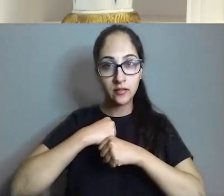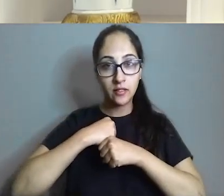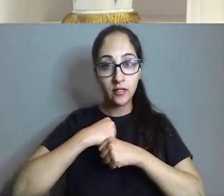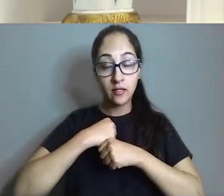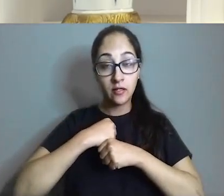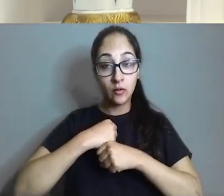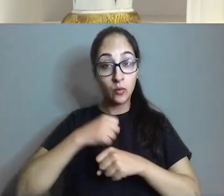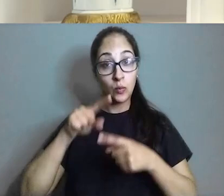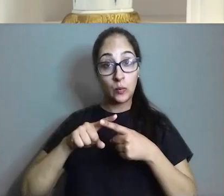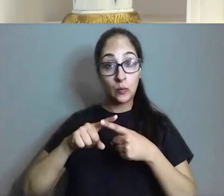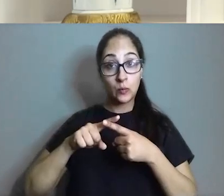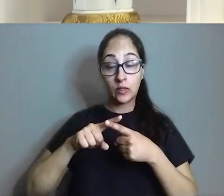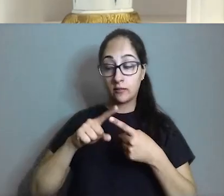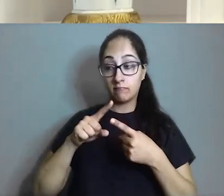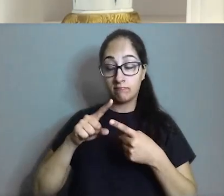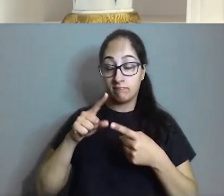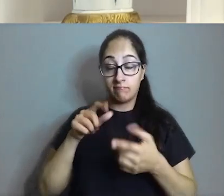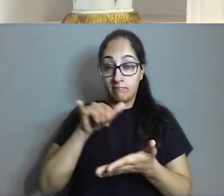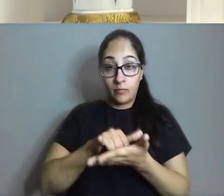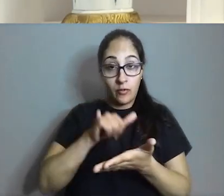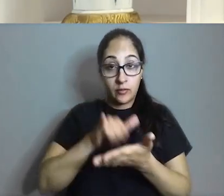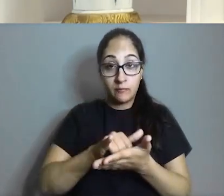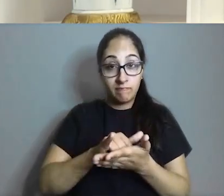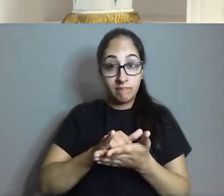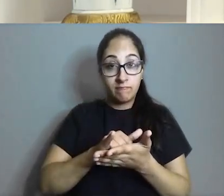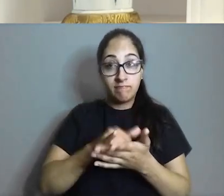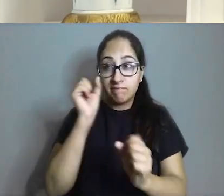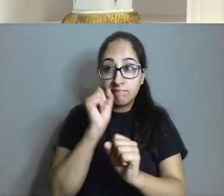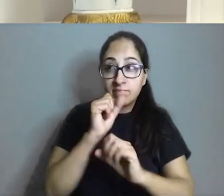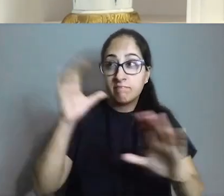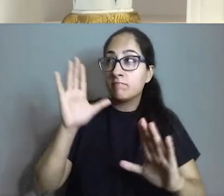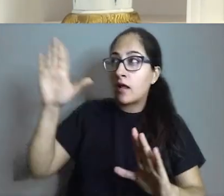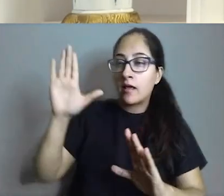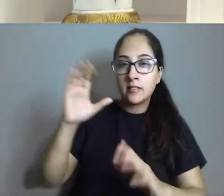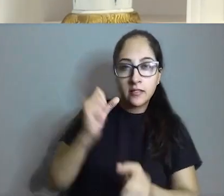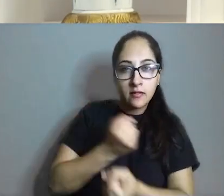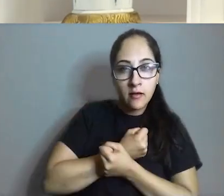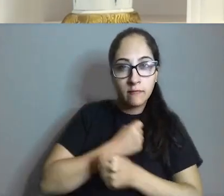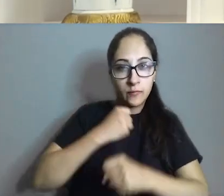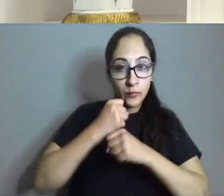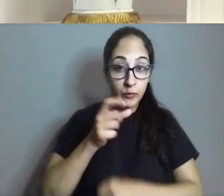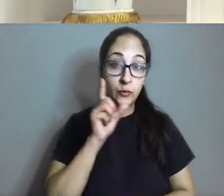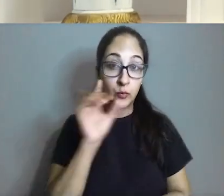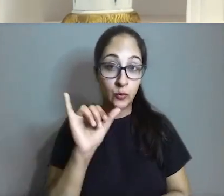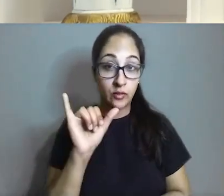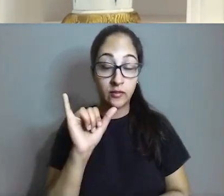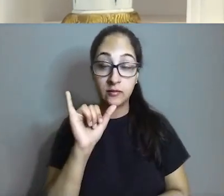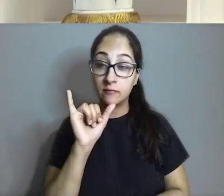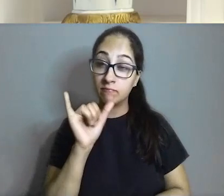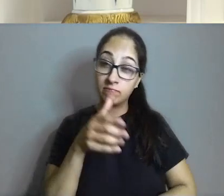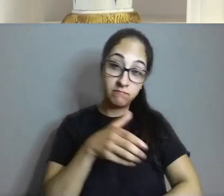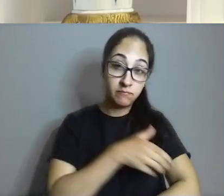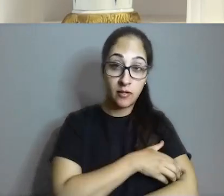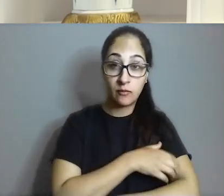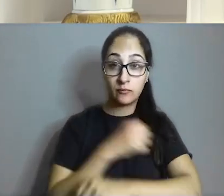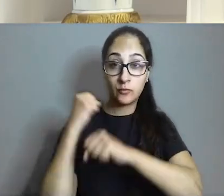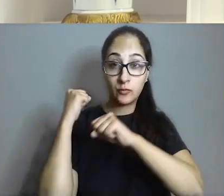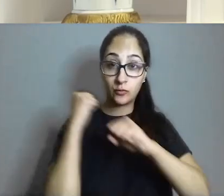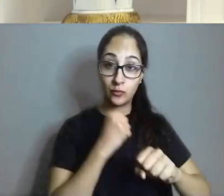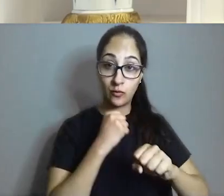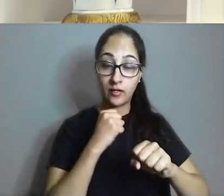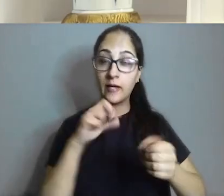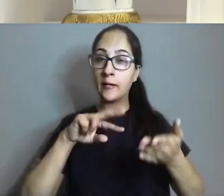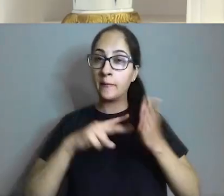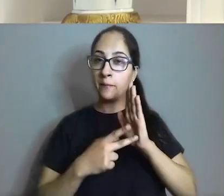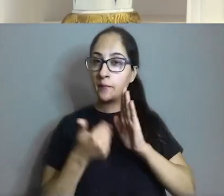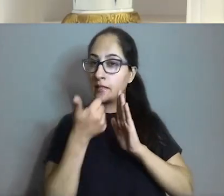imagine, to call on Him in difficulty and submit to His will. These are expressions of faith that pull